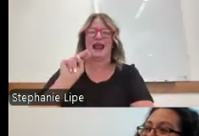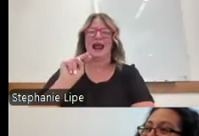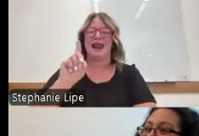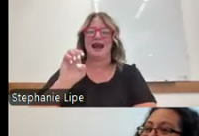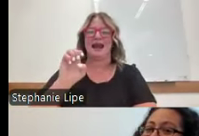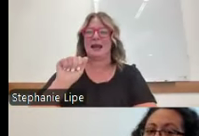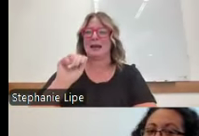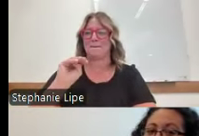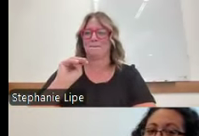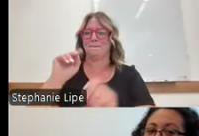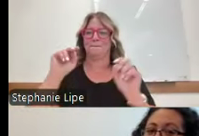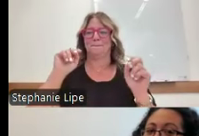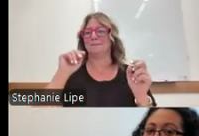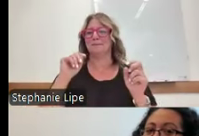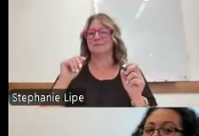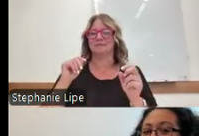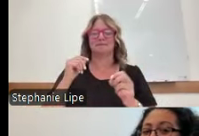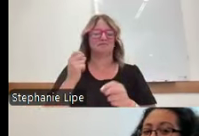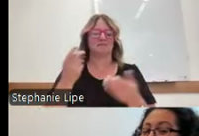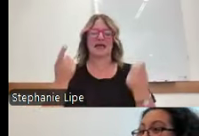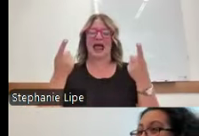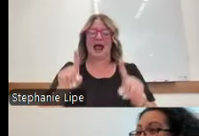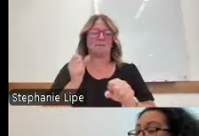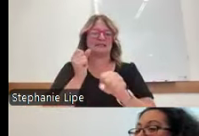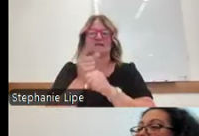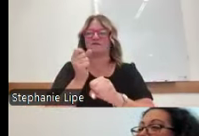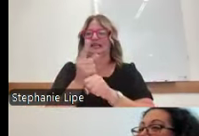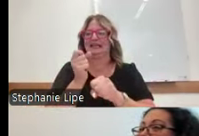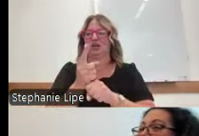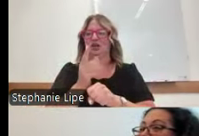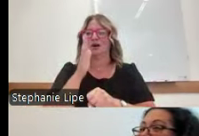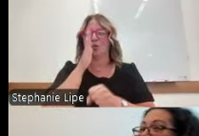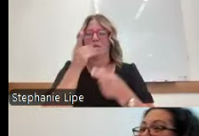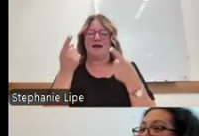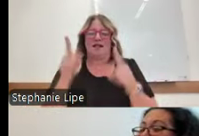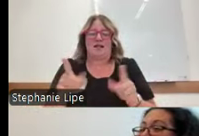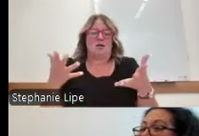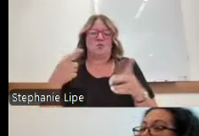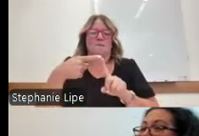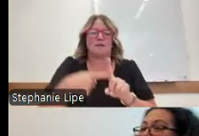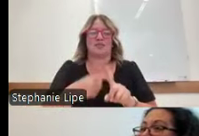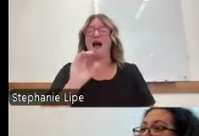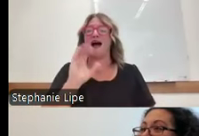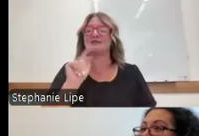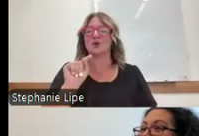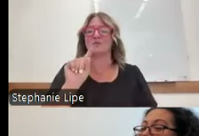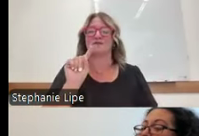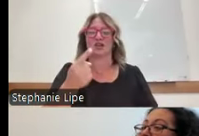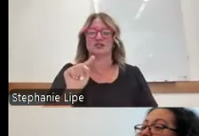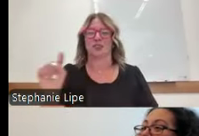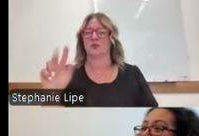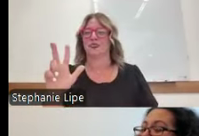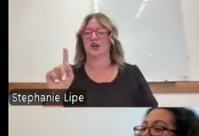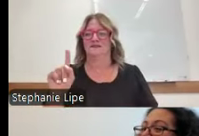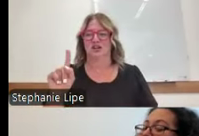National Disability Employment Awareness Month, NDEAM, happens every year, and it will be happening in the